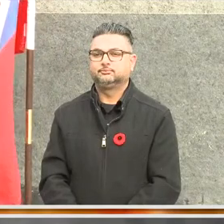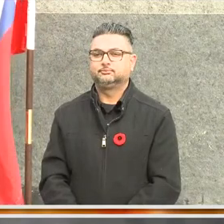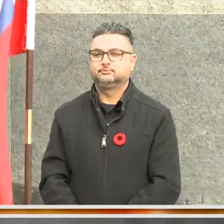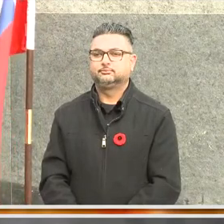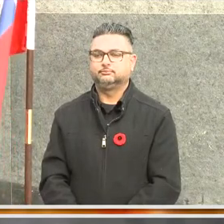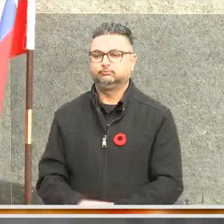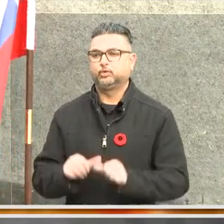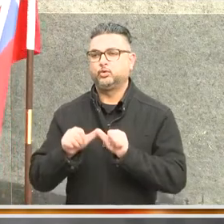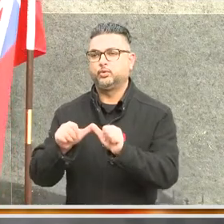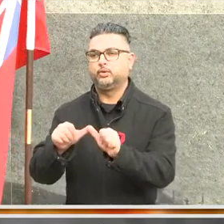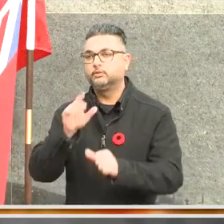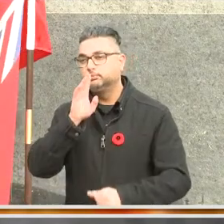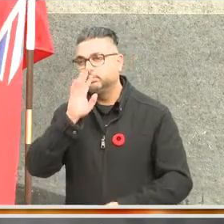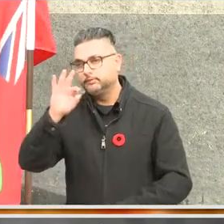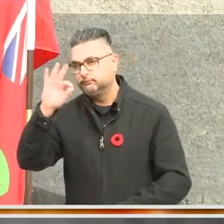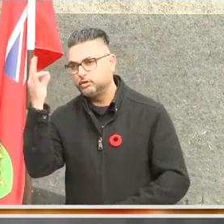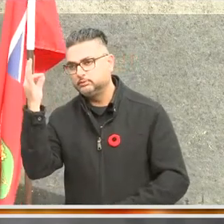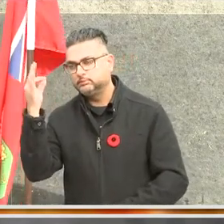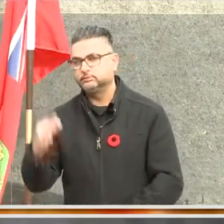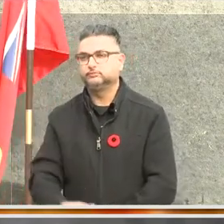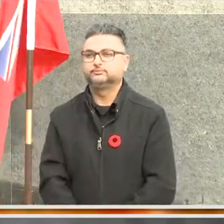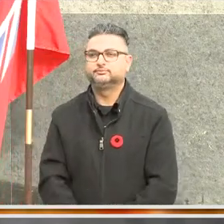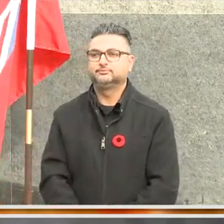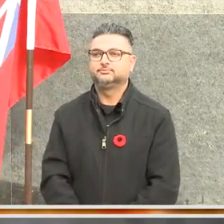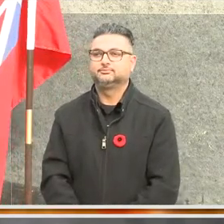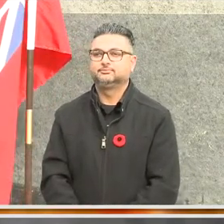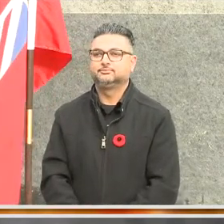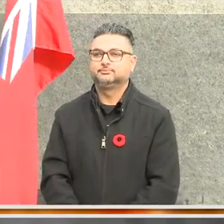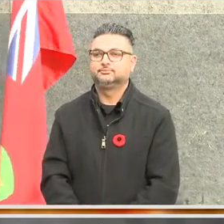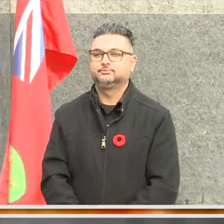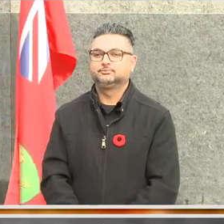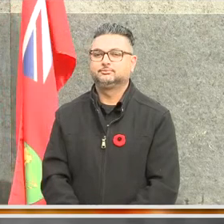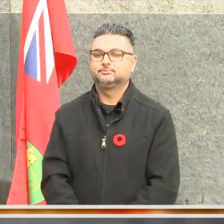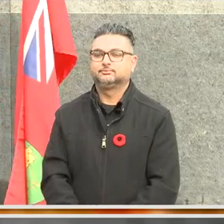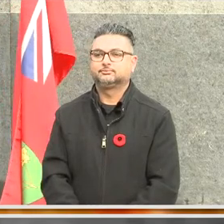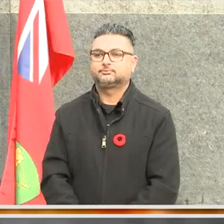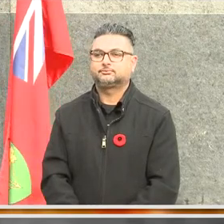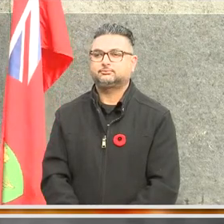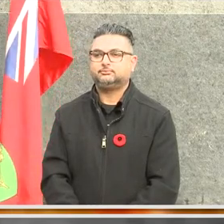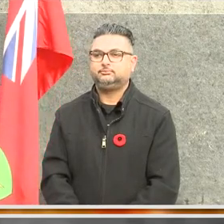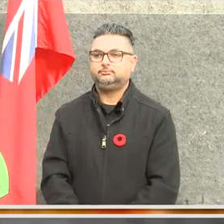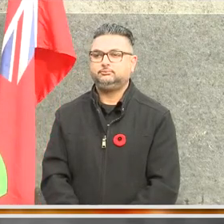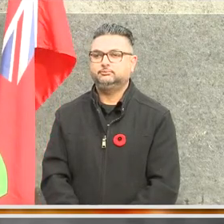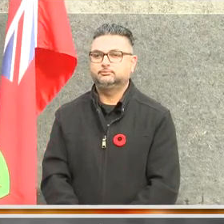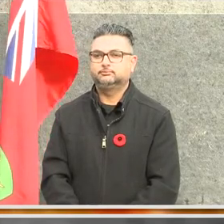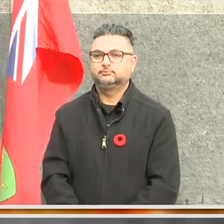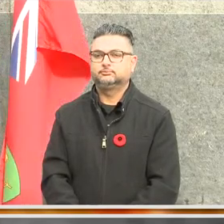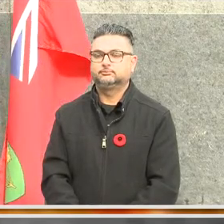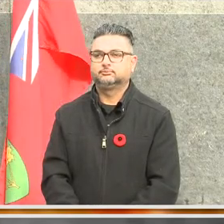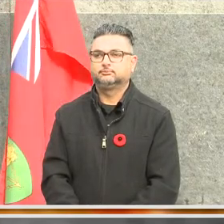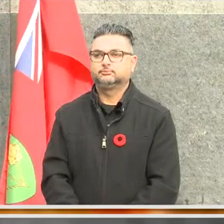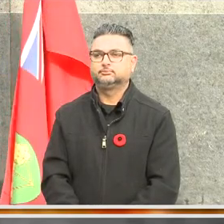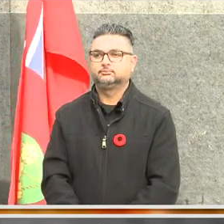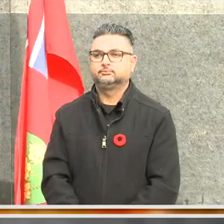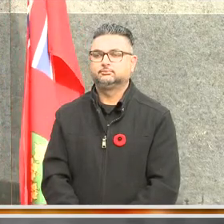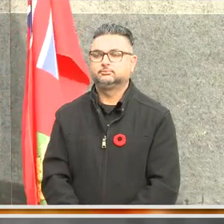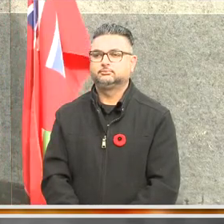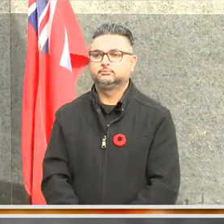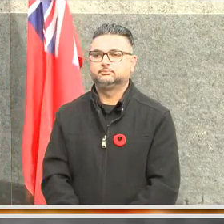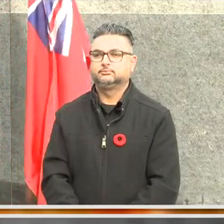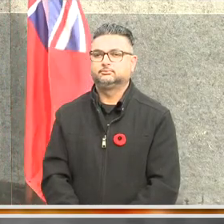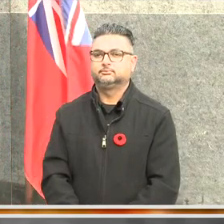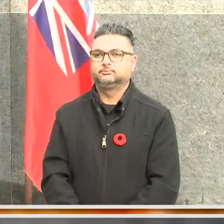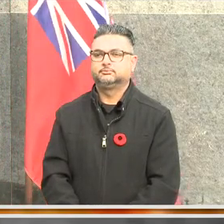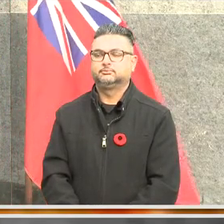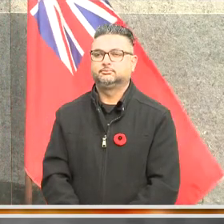et femme qui a eu le courage de servir à la défense de notre liberté en temps de guerre, de conflit et